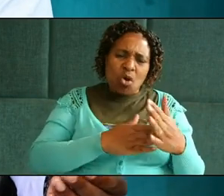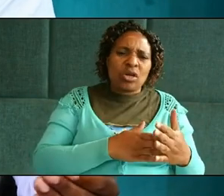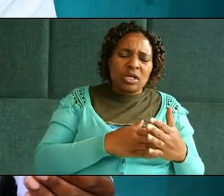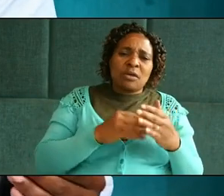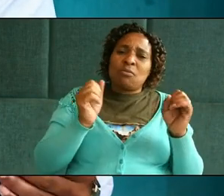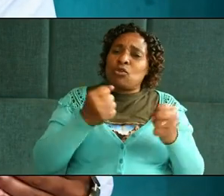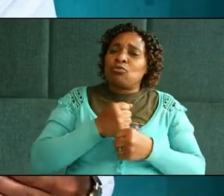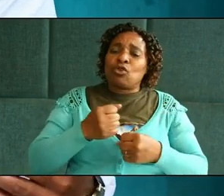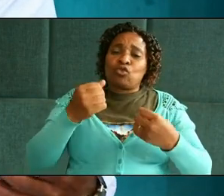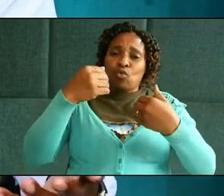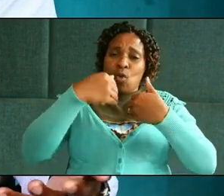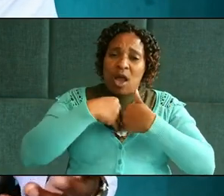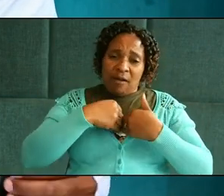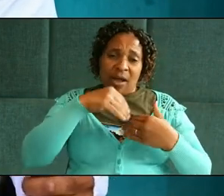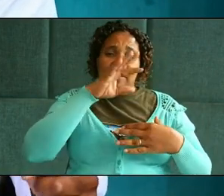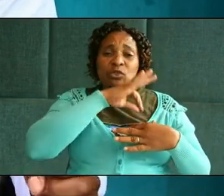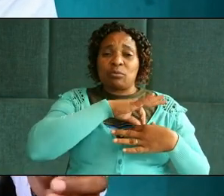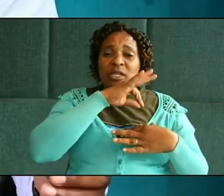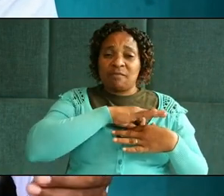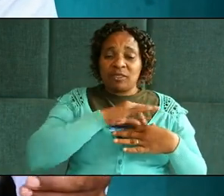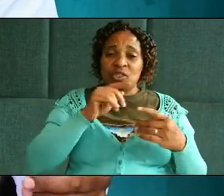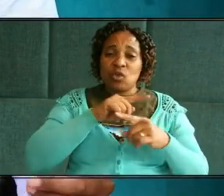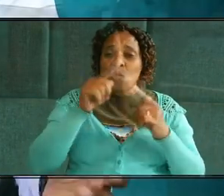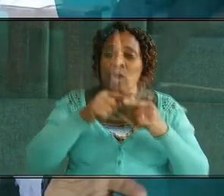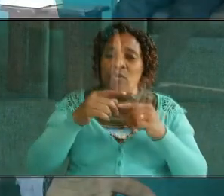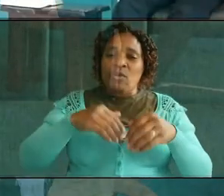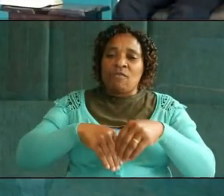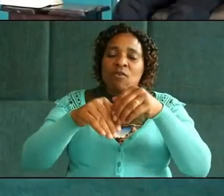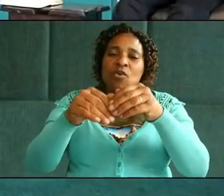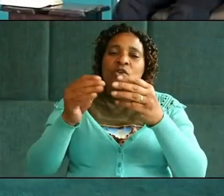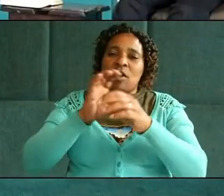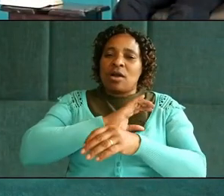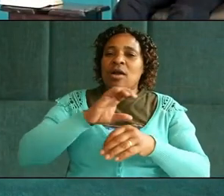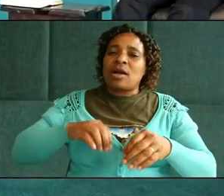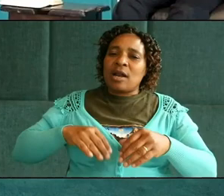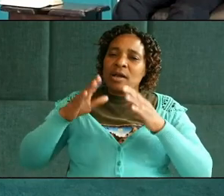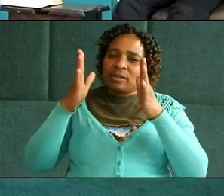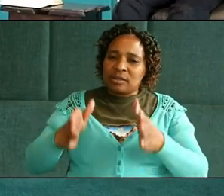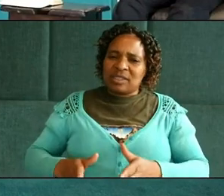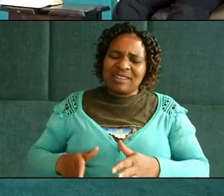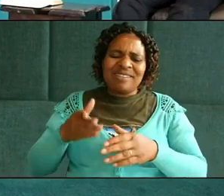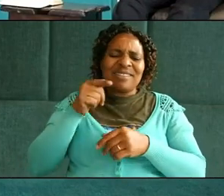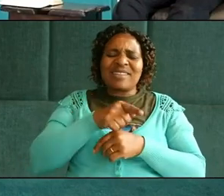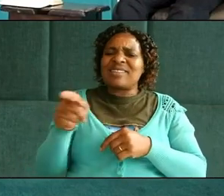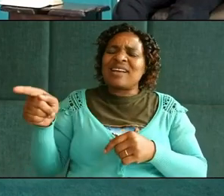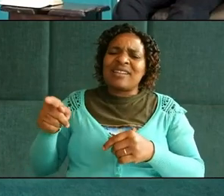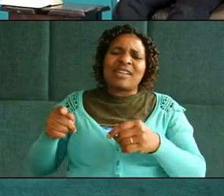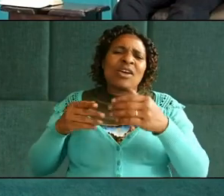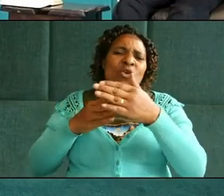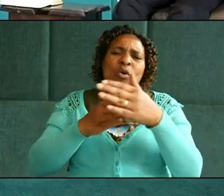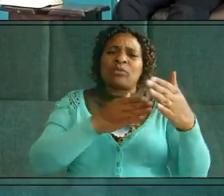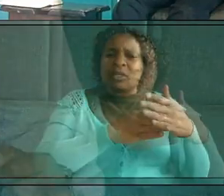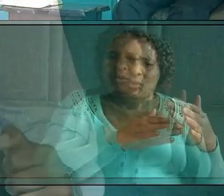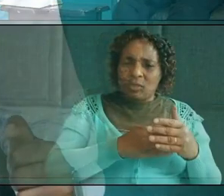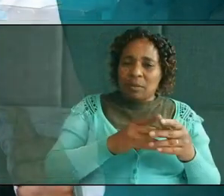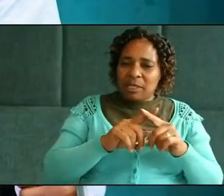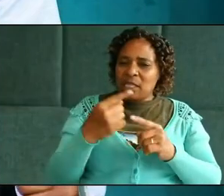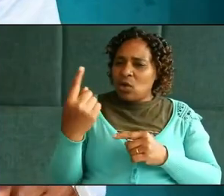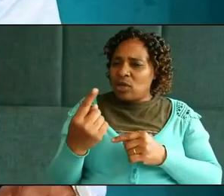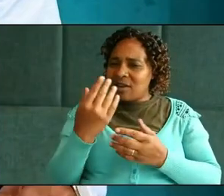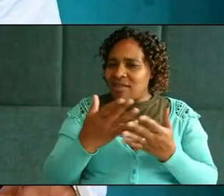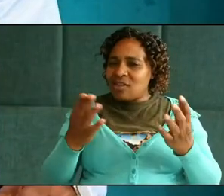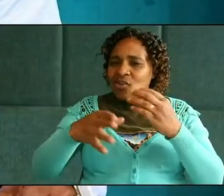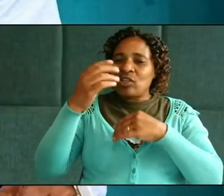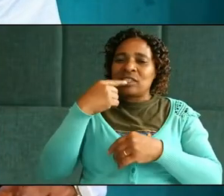to gain when we want we to follow Christ. We stand to lose an obstacle. Yeah. But the only thing God is telling us is like,